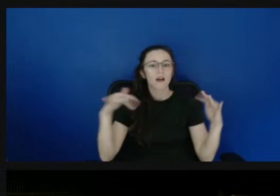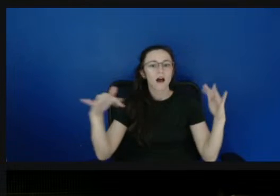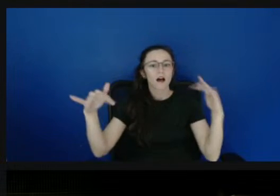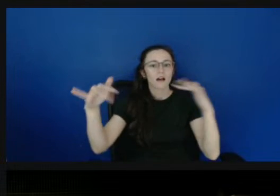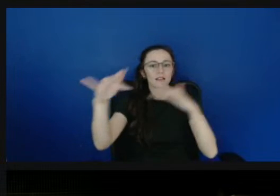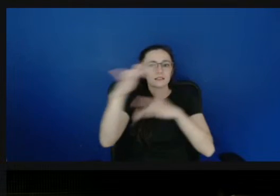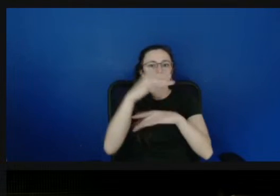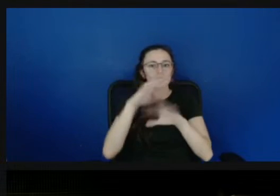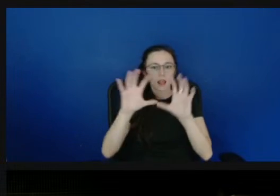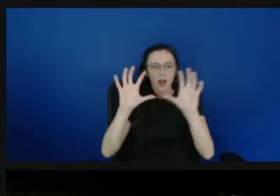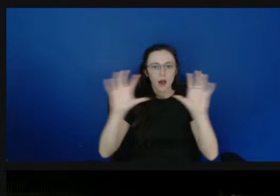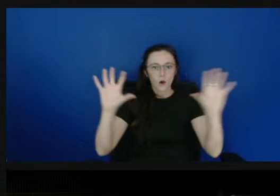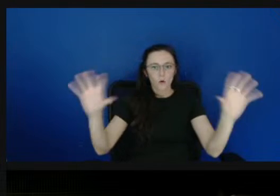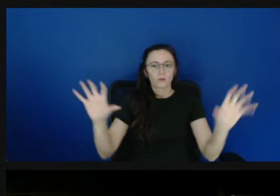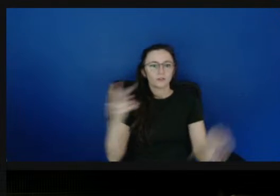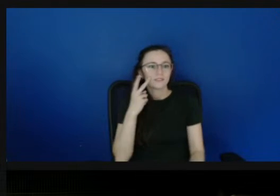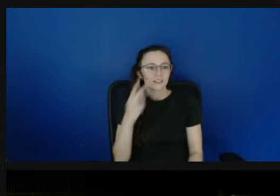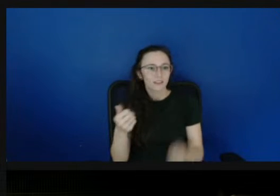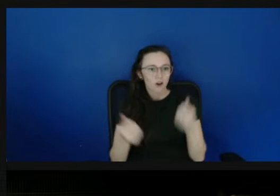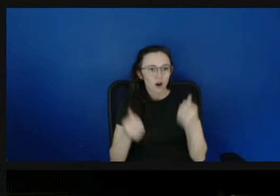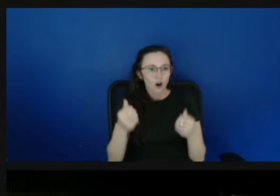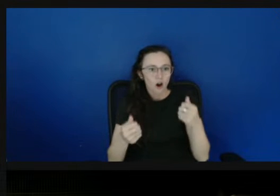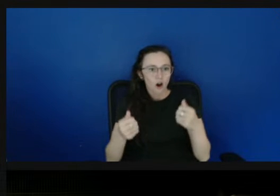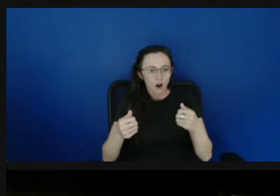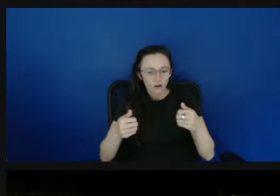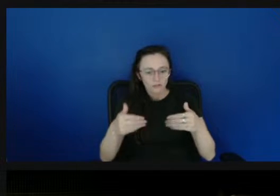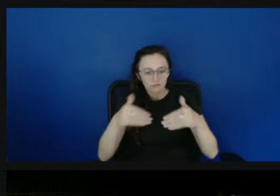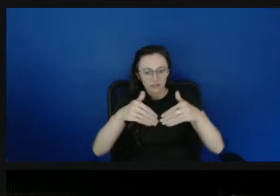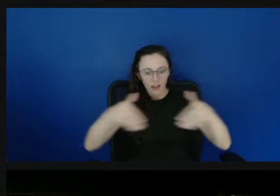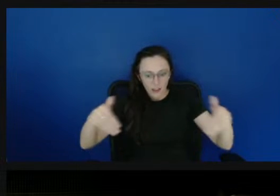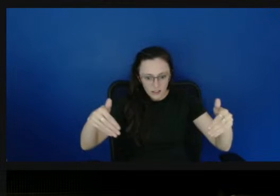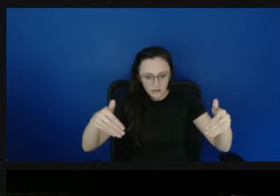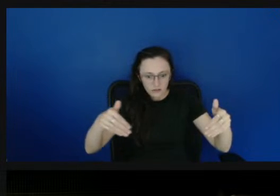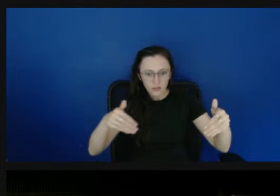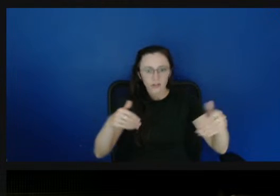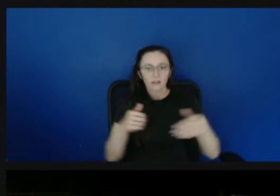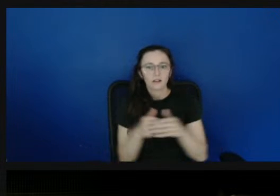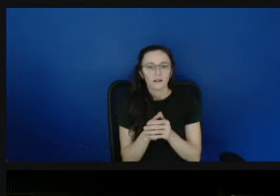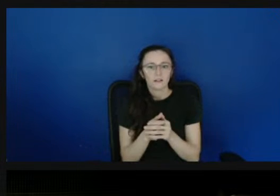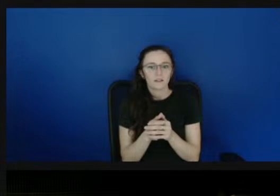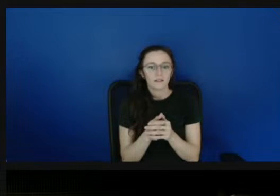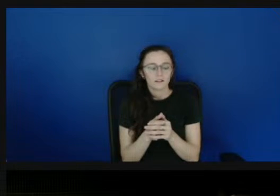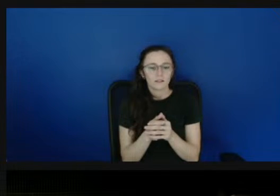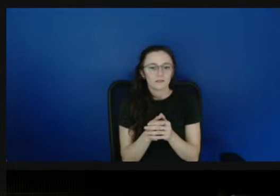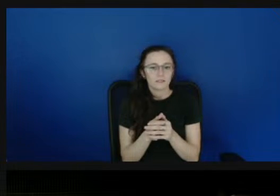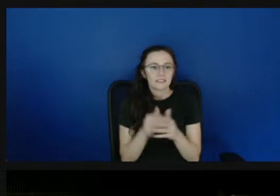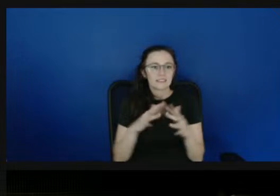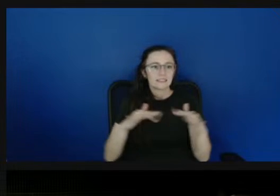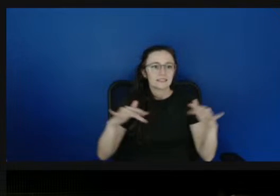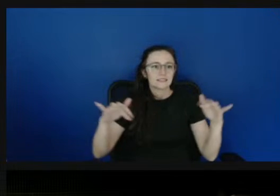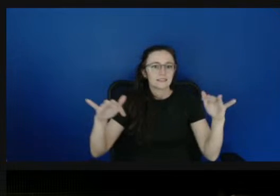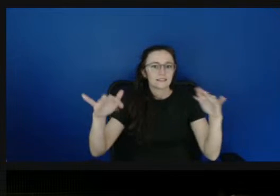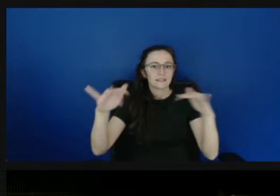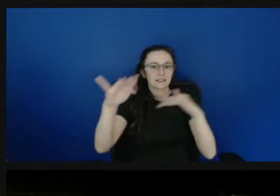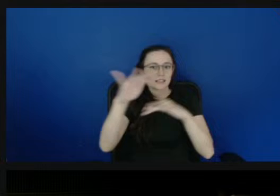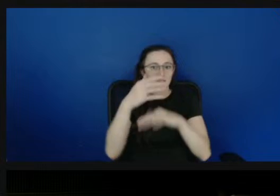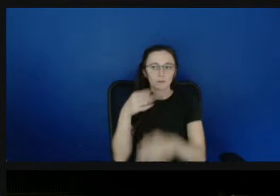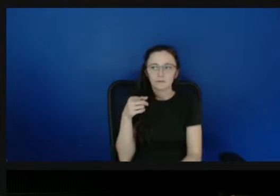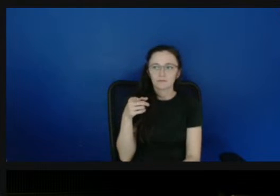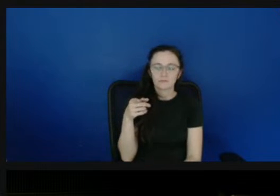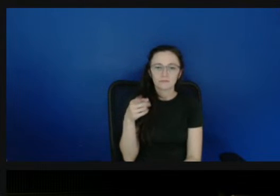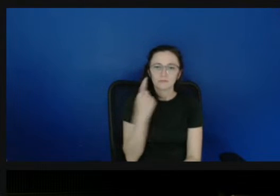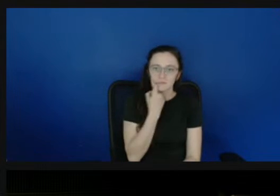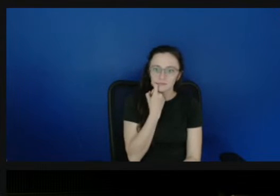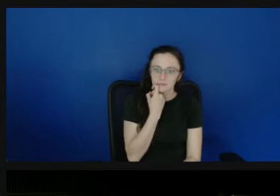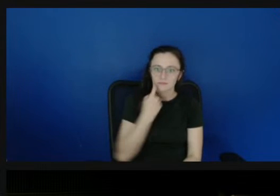edge. You can see that there's collapses happening and steam coming out at that time, as Ben Gaddis pointed out.